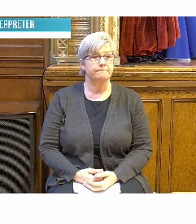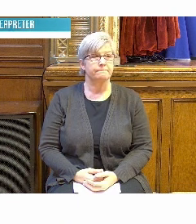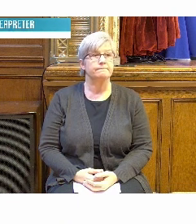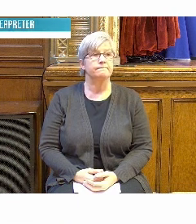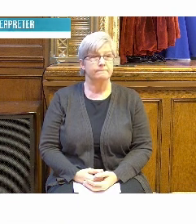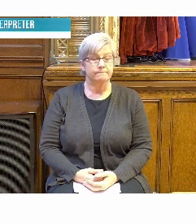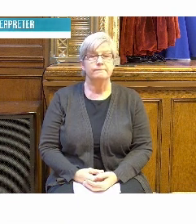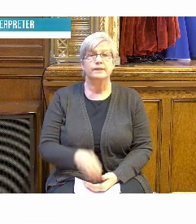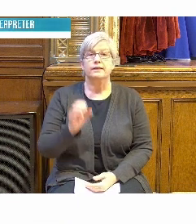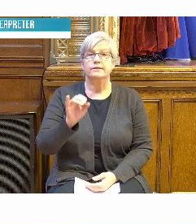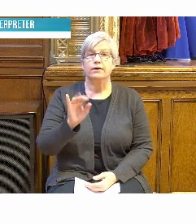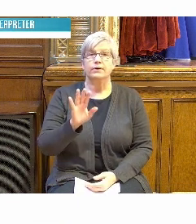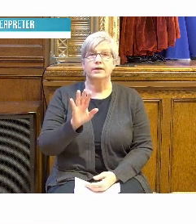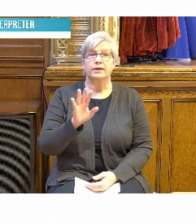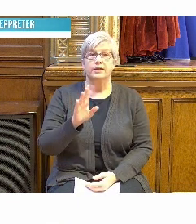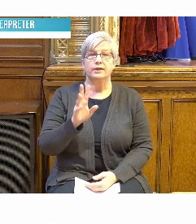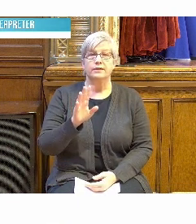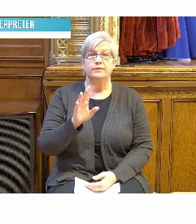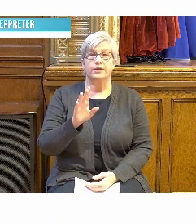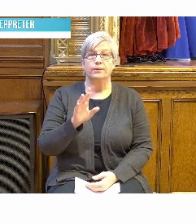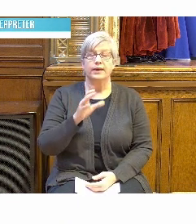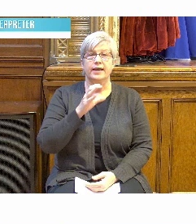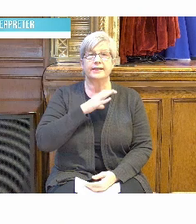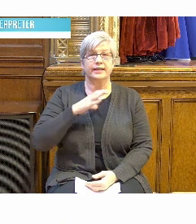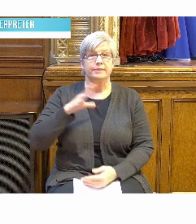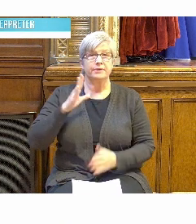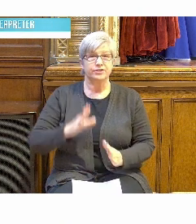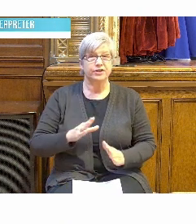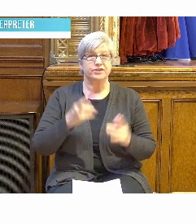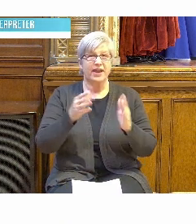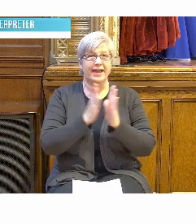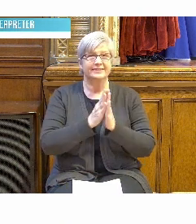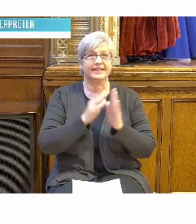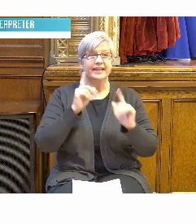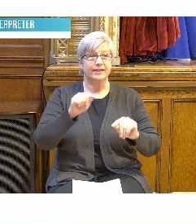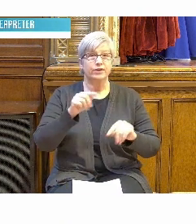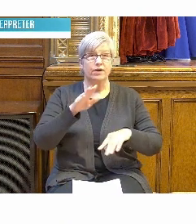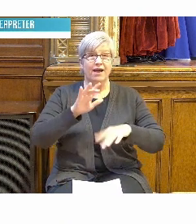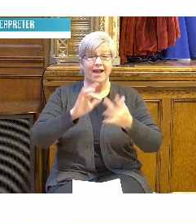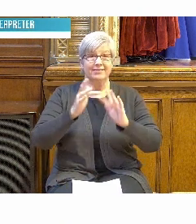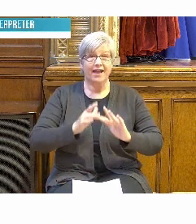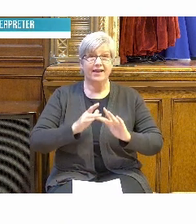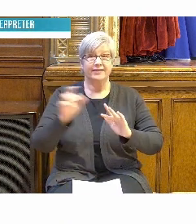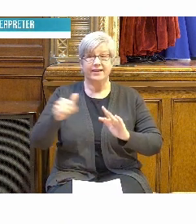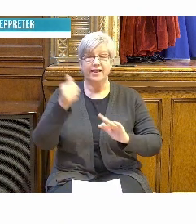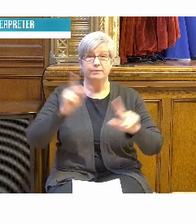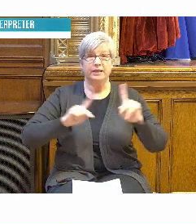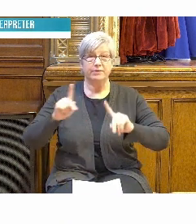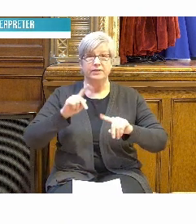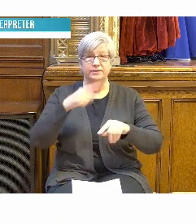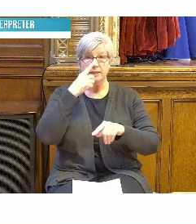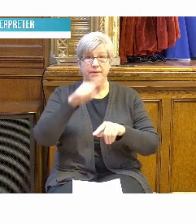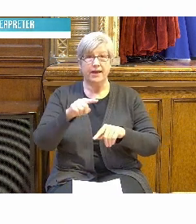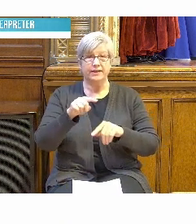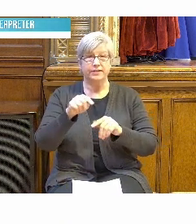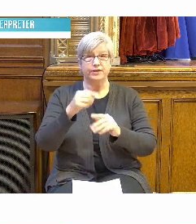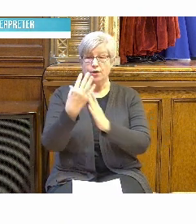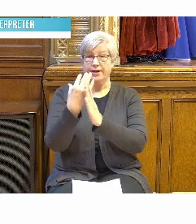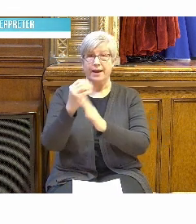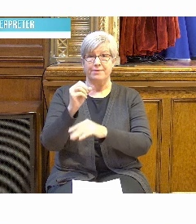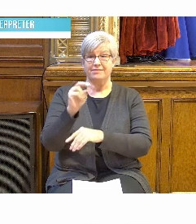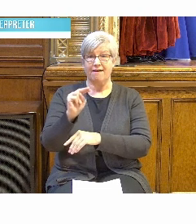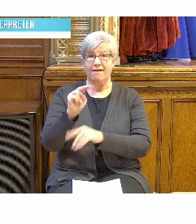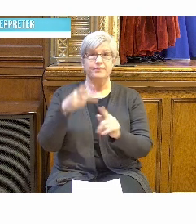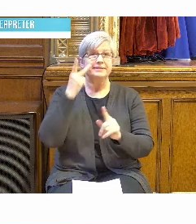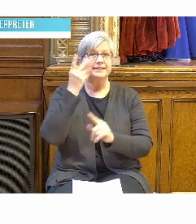So if the commissioners that are attending virtually can turn your cameras on, then that'll give the